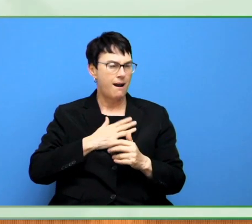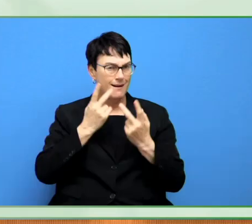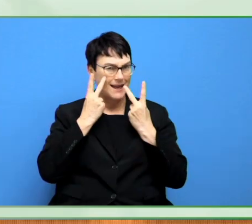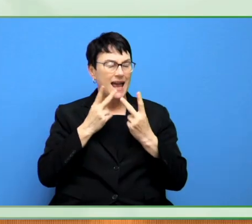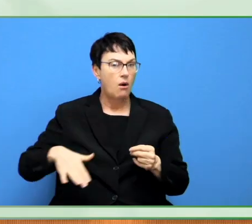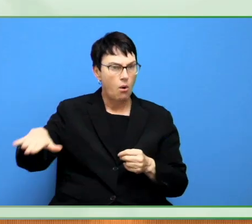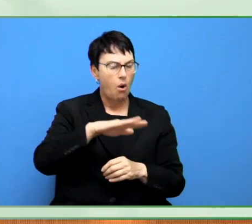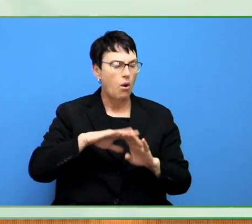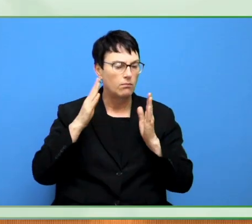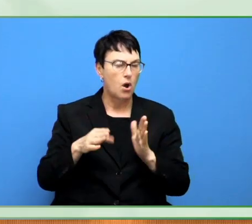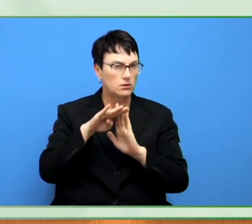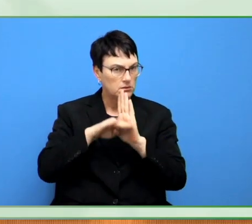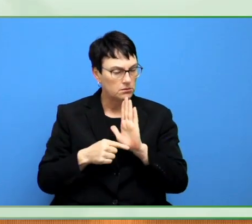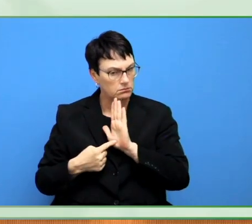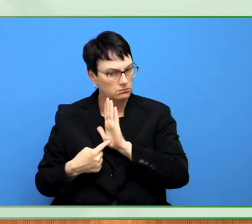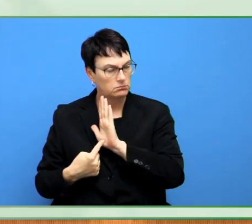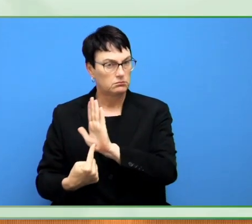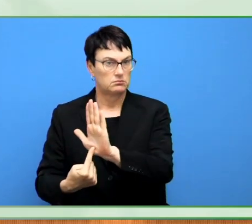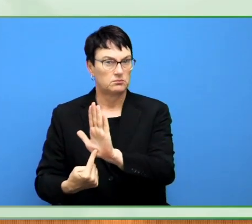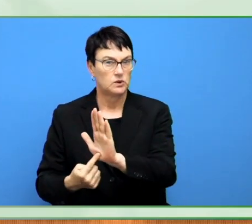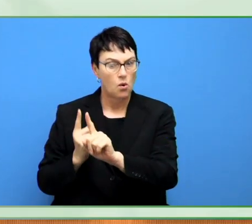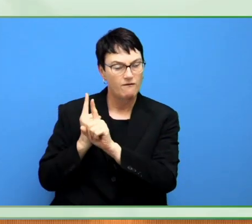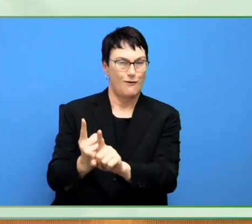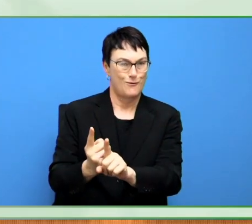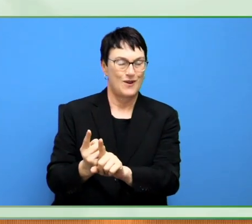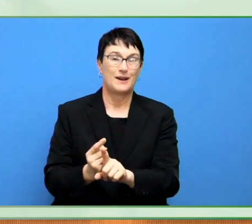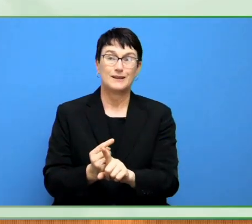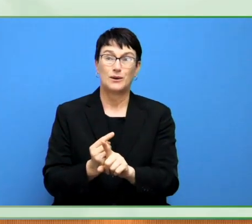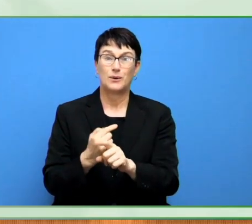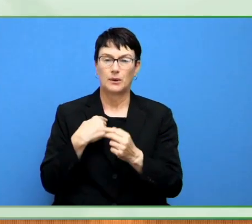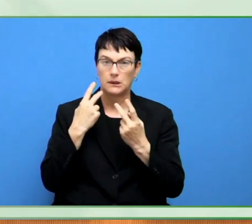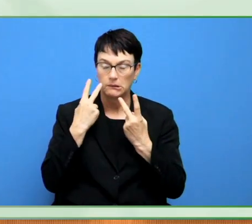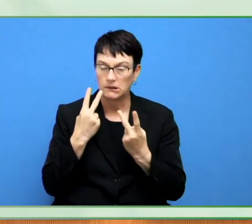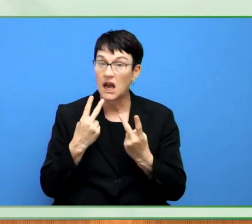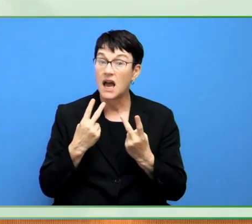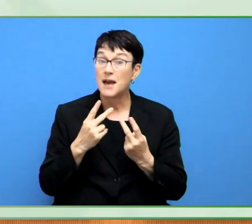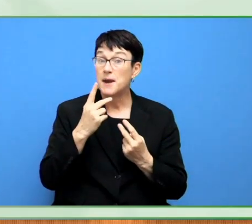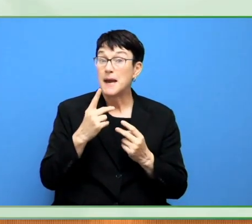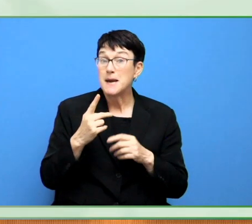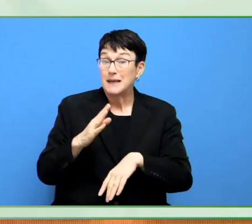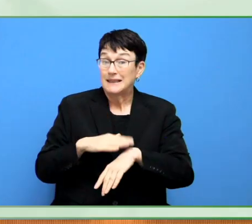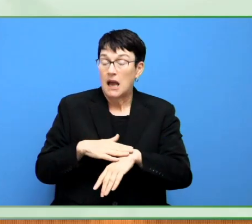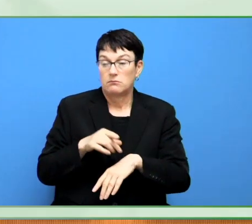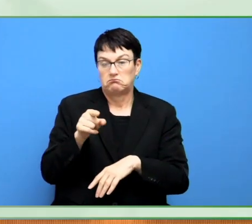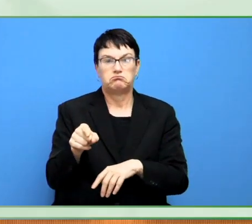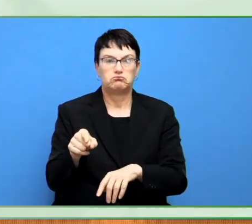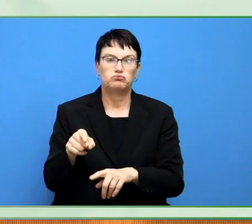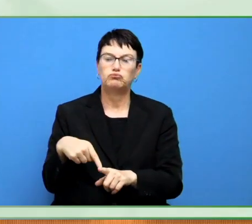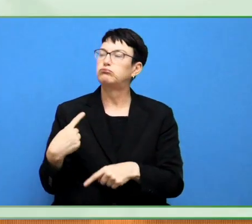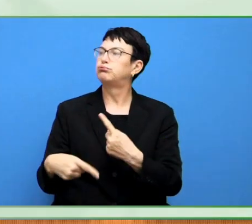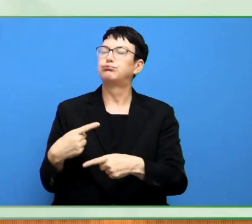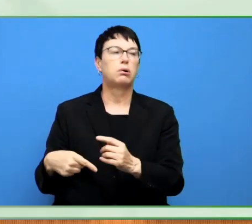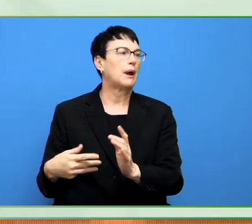database, and then we also provide testing specifications so that test labs can use and download